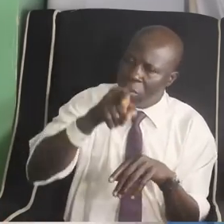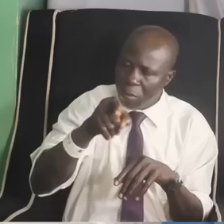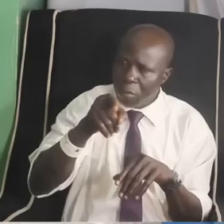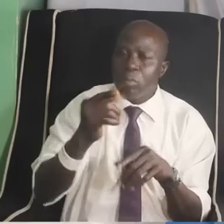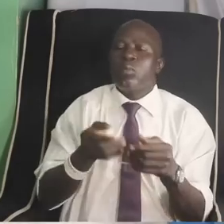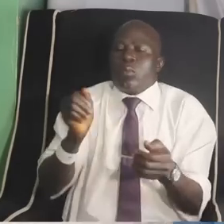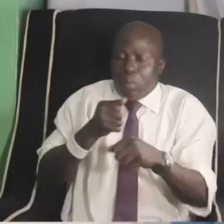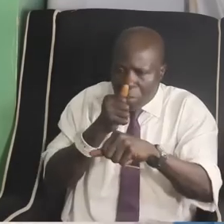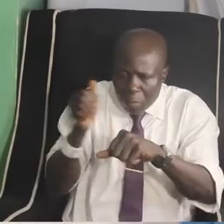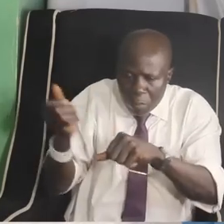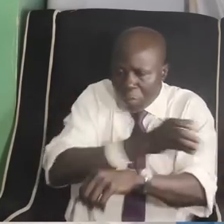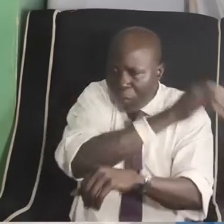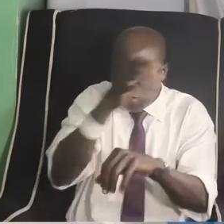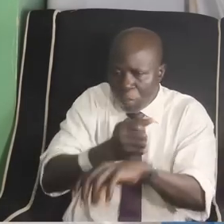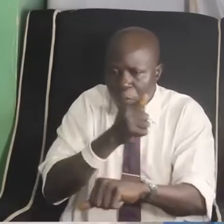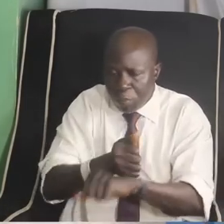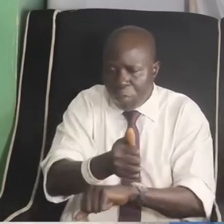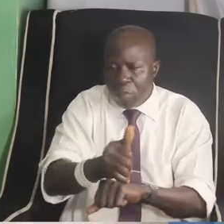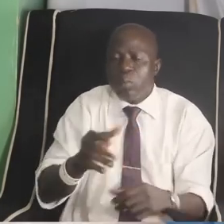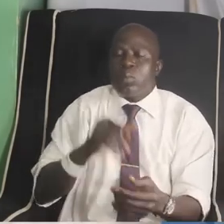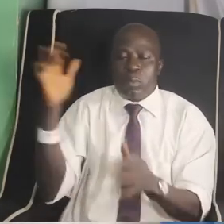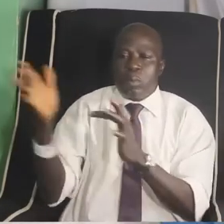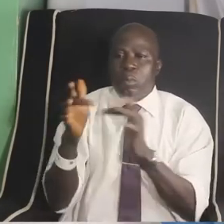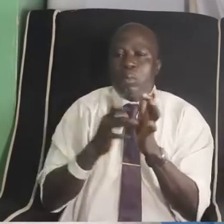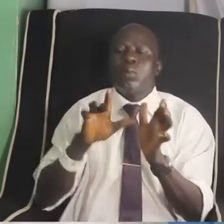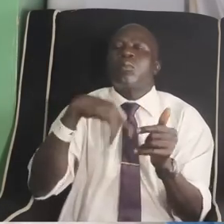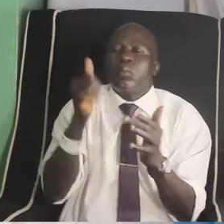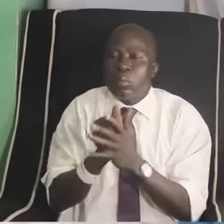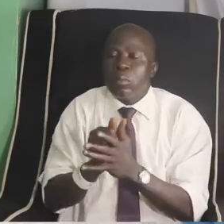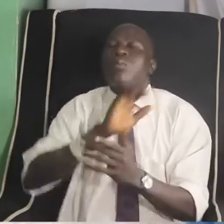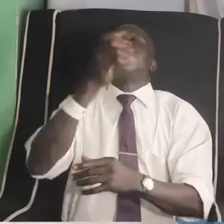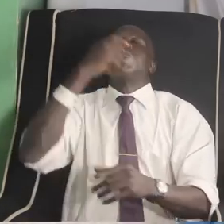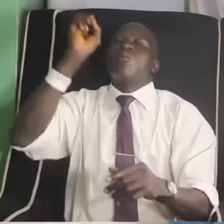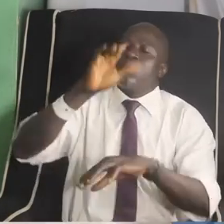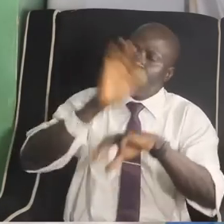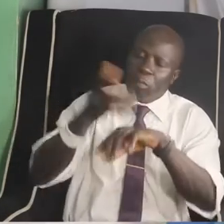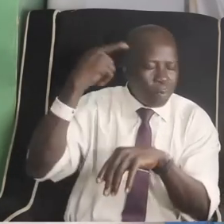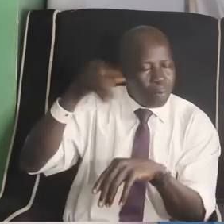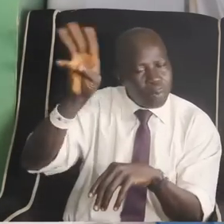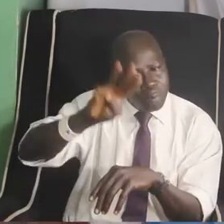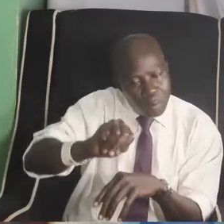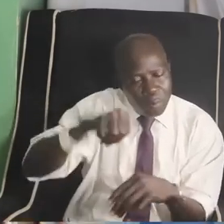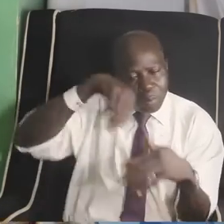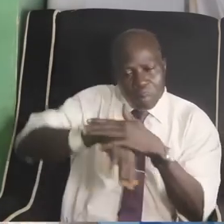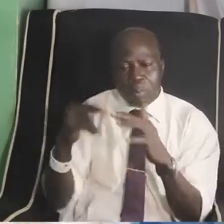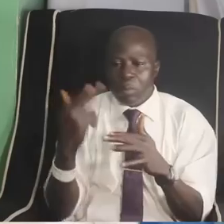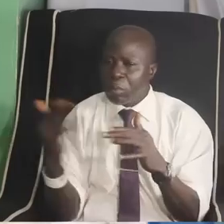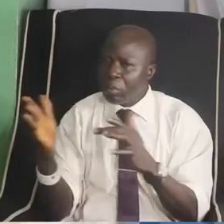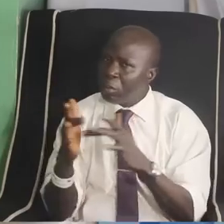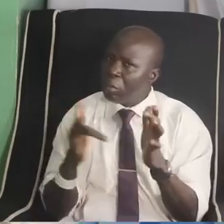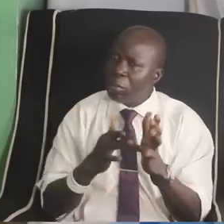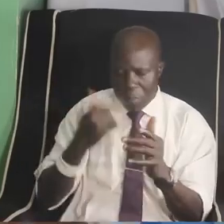I be one for your boo. Or they rebuke you. Be bad, we pay. The Bible says, if you boo, they fall one. Curse for them. Rabat. In the name of